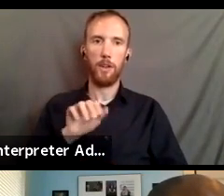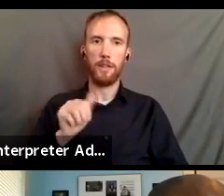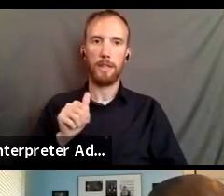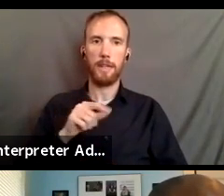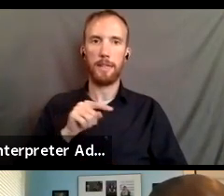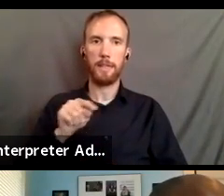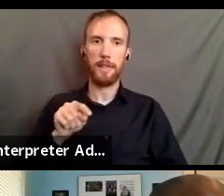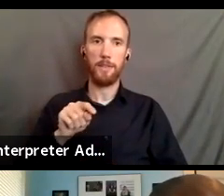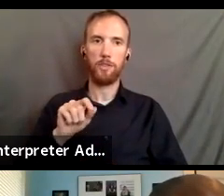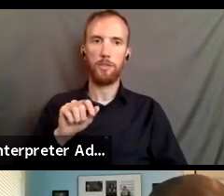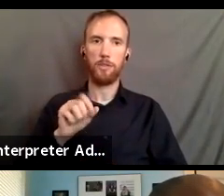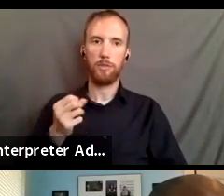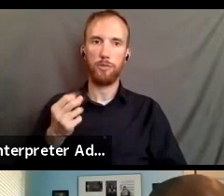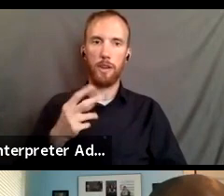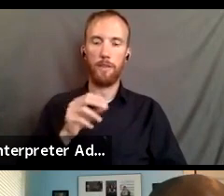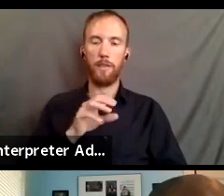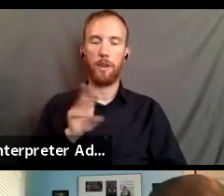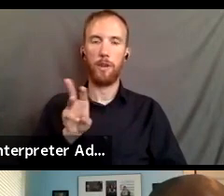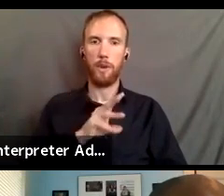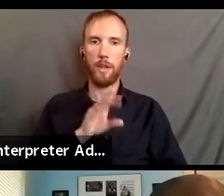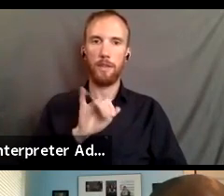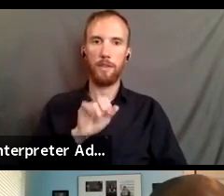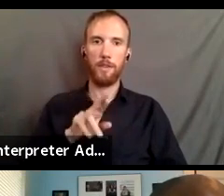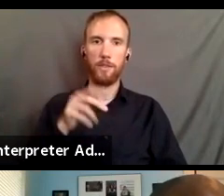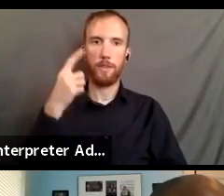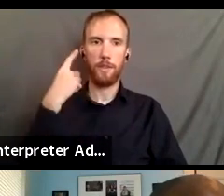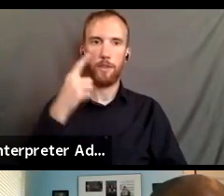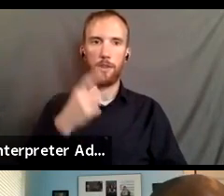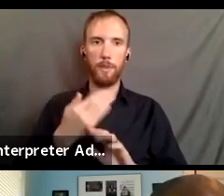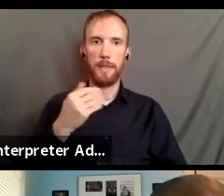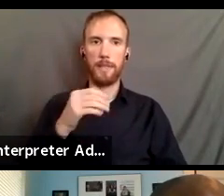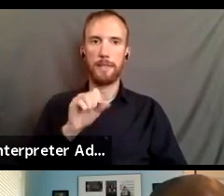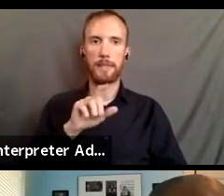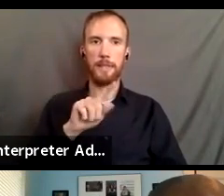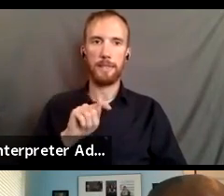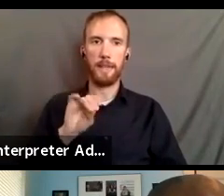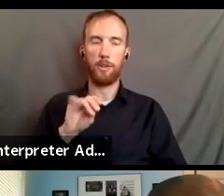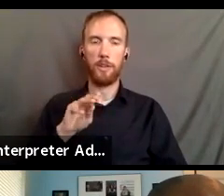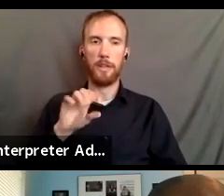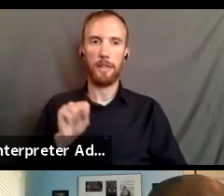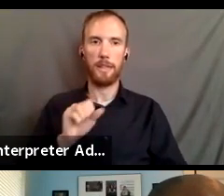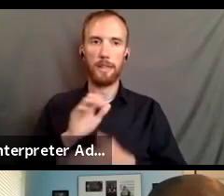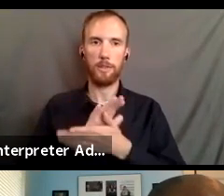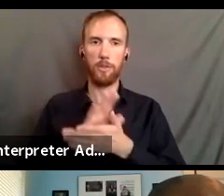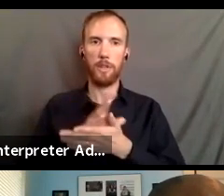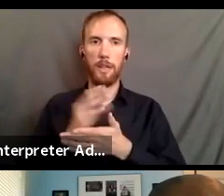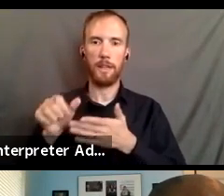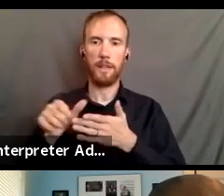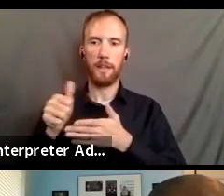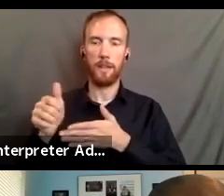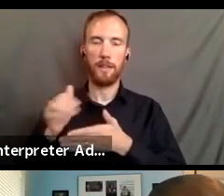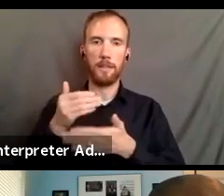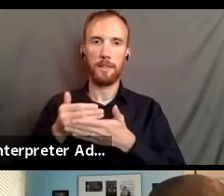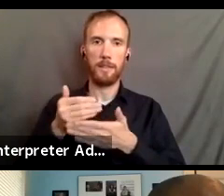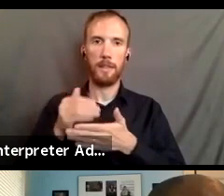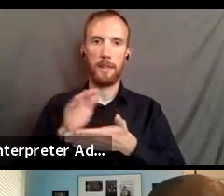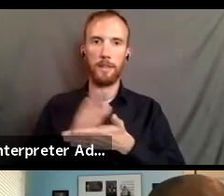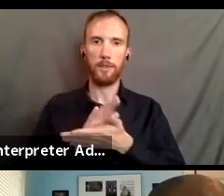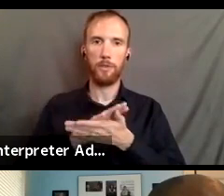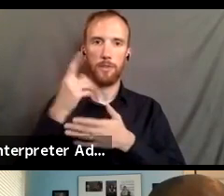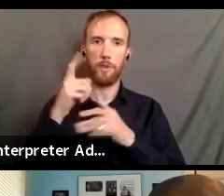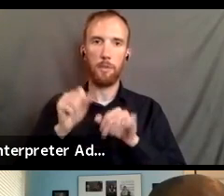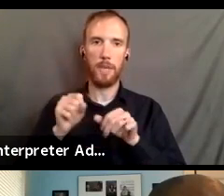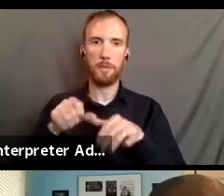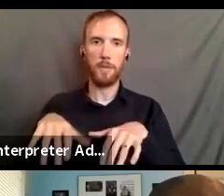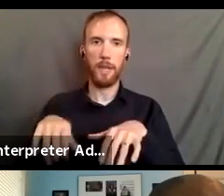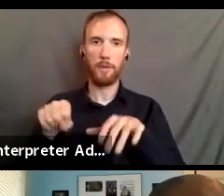west foster avenue for the former saint cornelius school and contiguous properties for potential acquisition mr